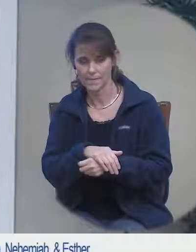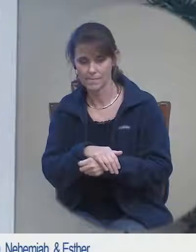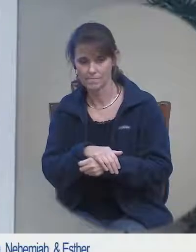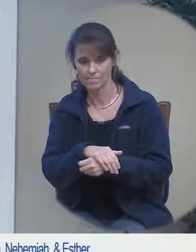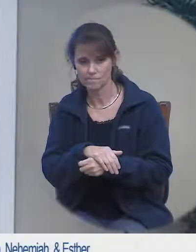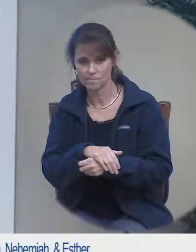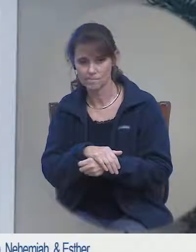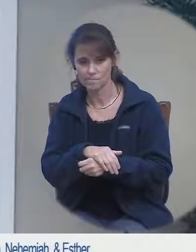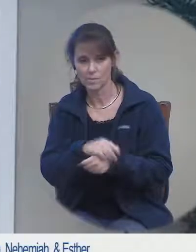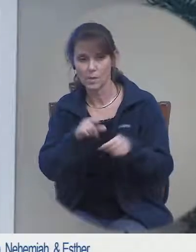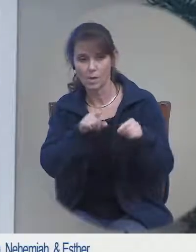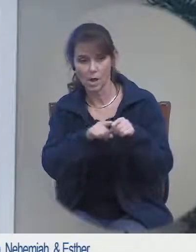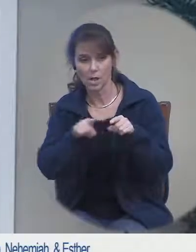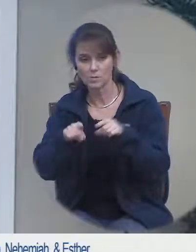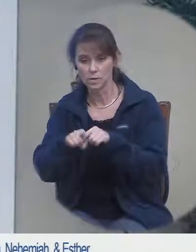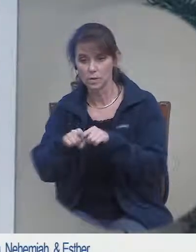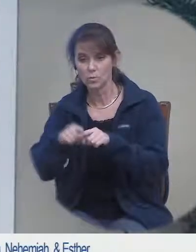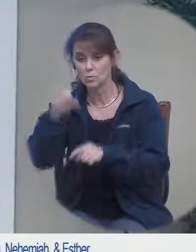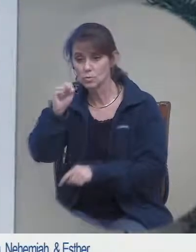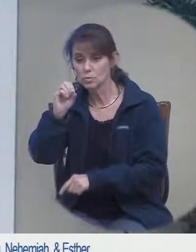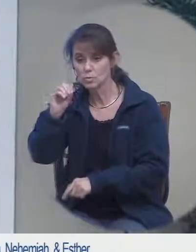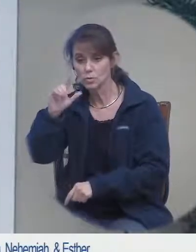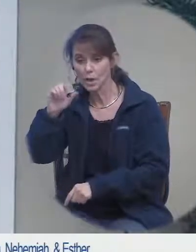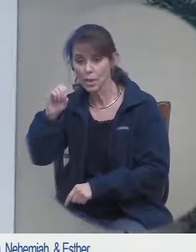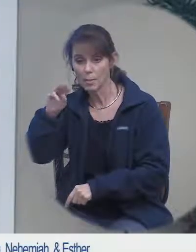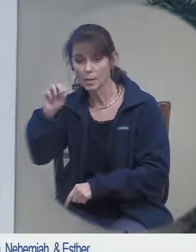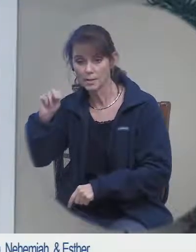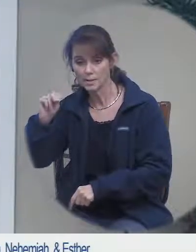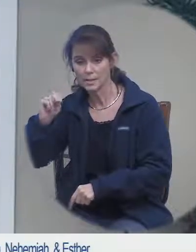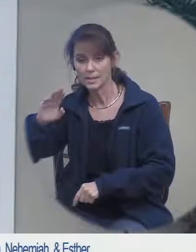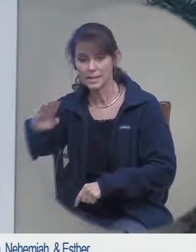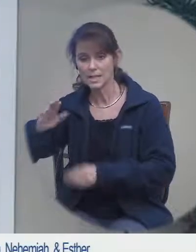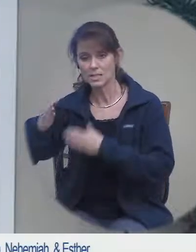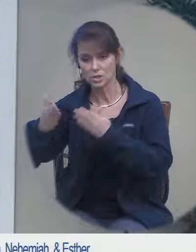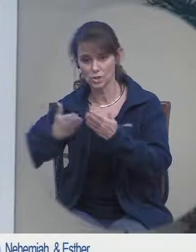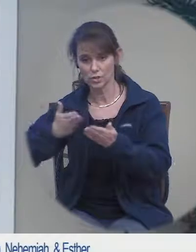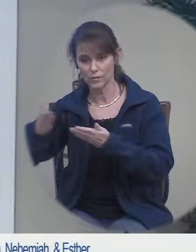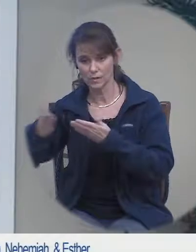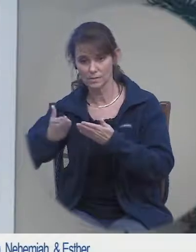This is not a big point, but I think it is interesting to note in verse 3.